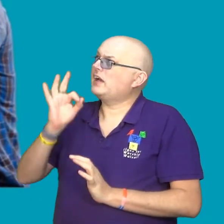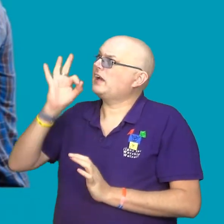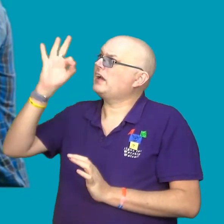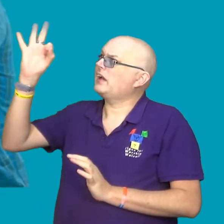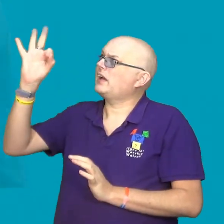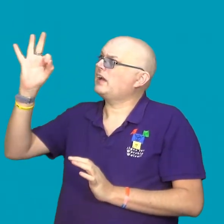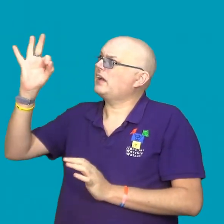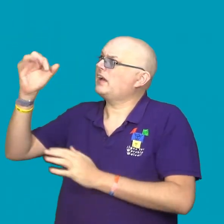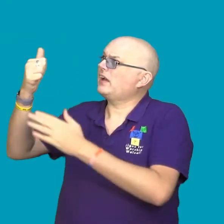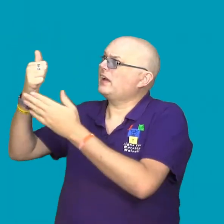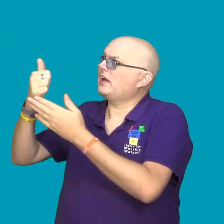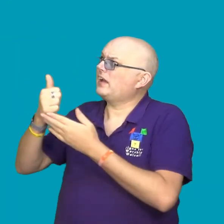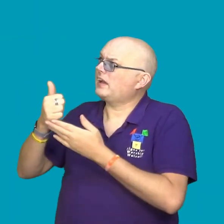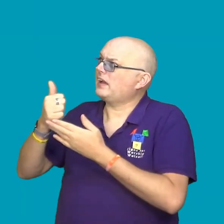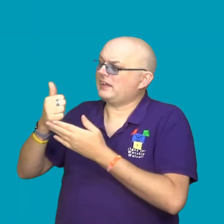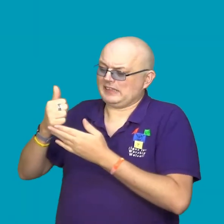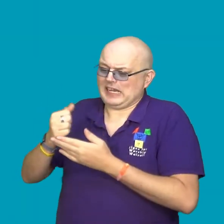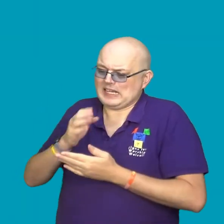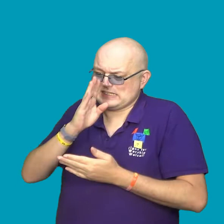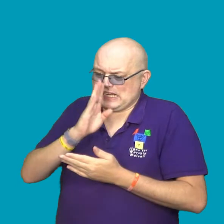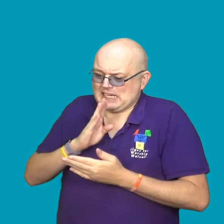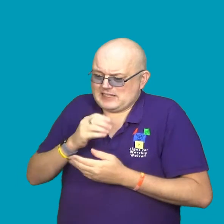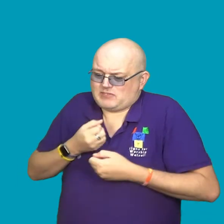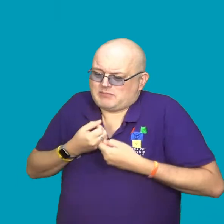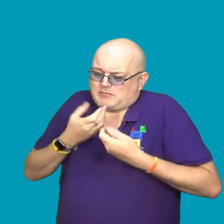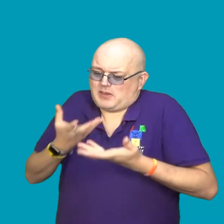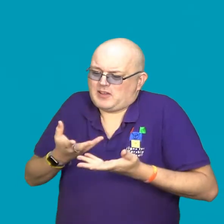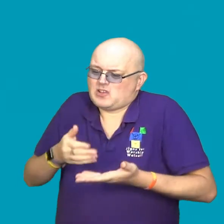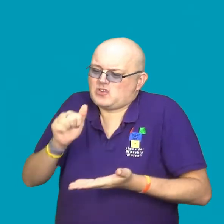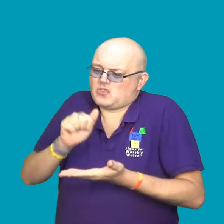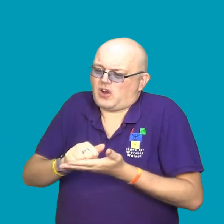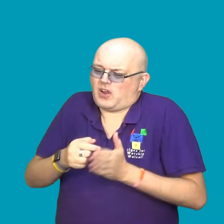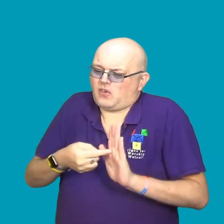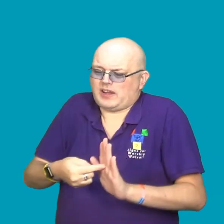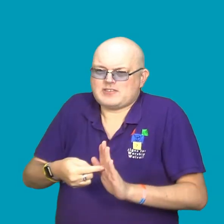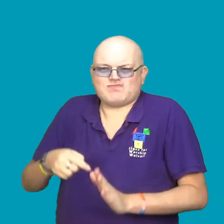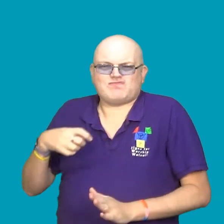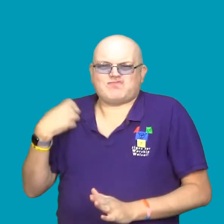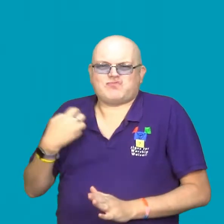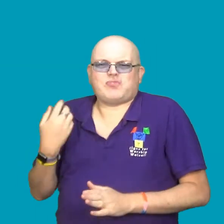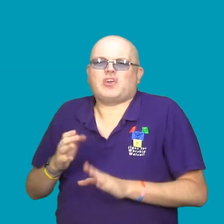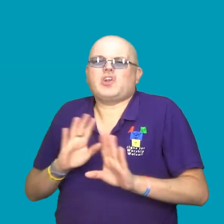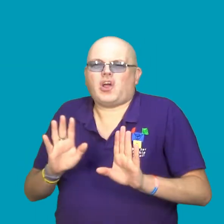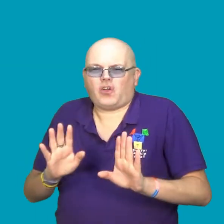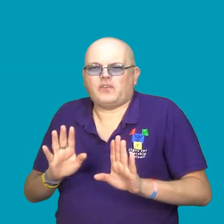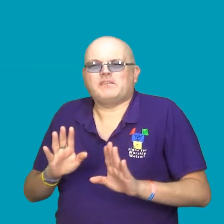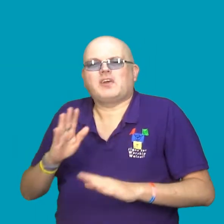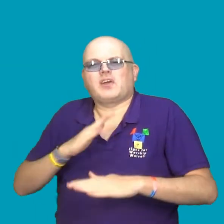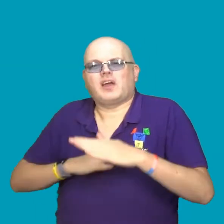We ask for help to show our sadness in the right way and not get too angry.